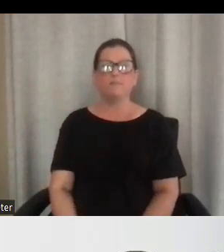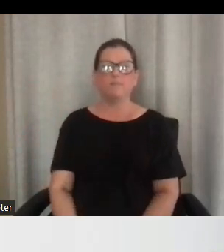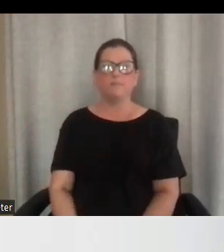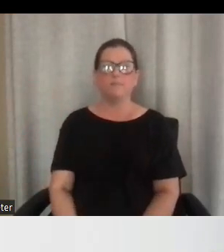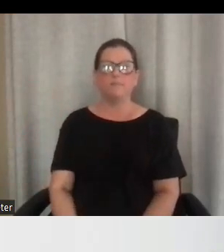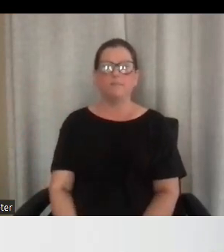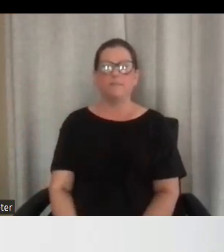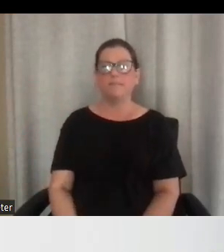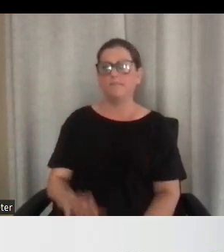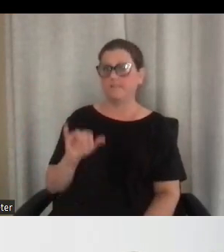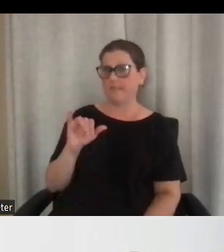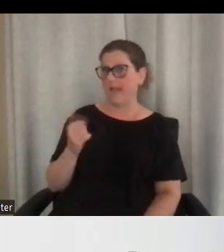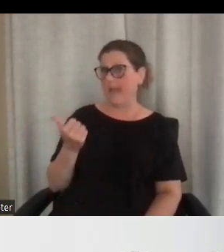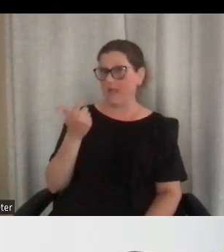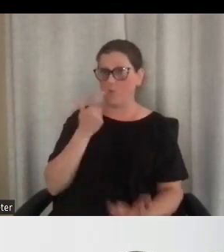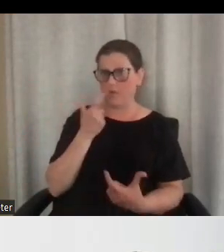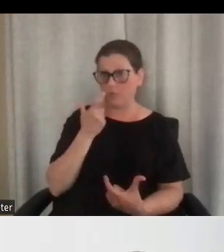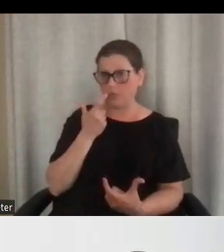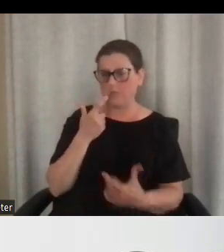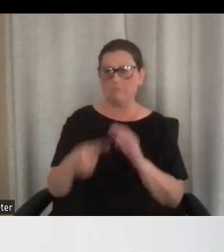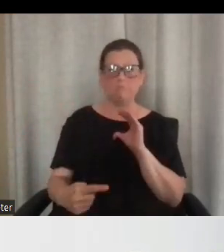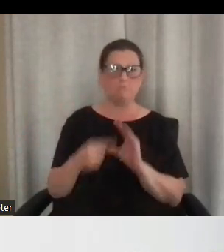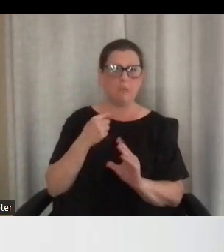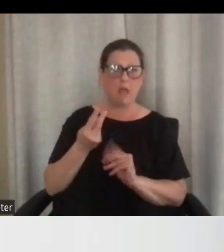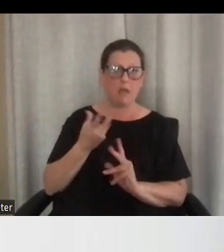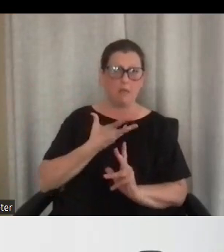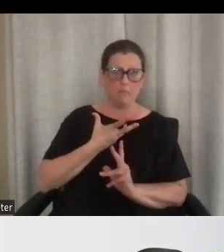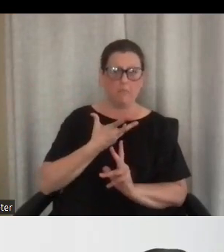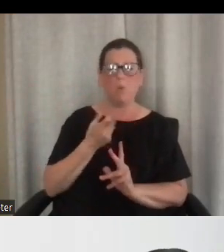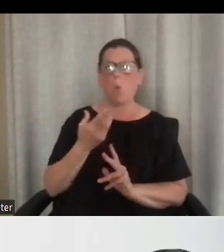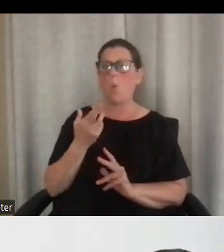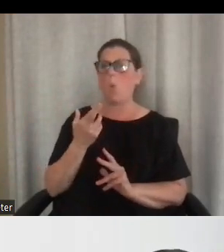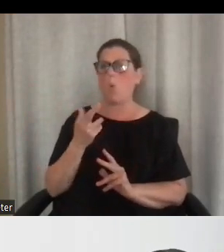And with that, if you have any questions, you can email me or visit